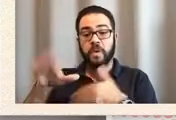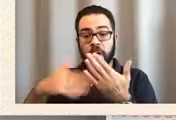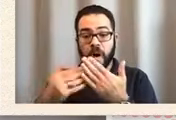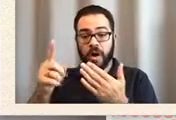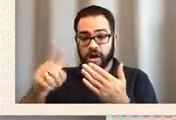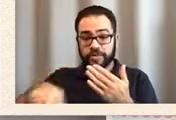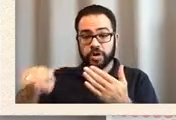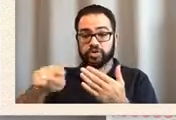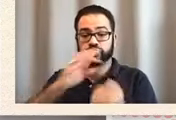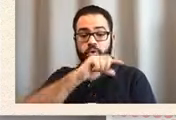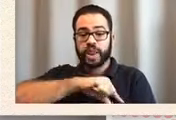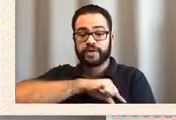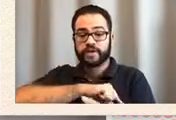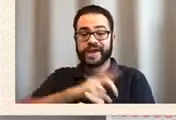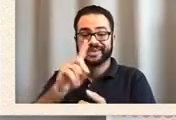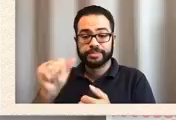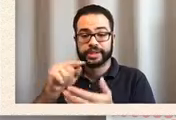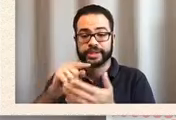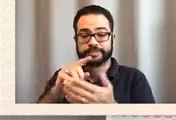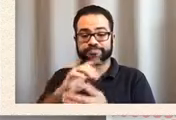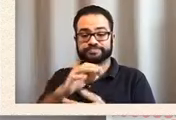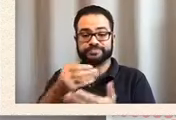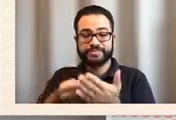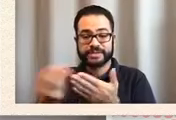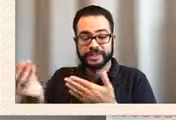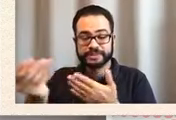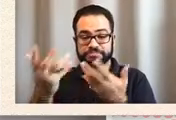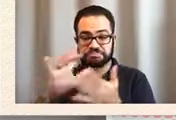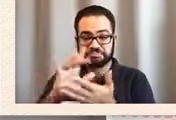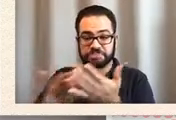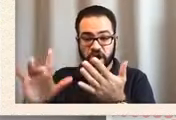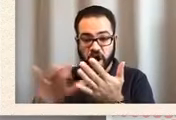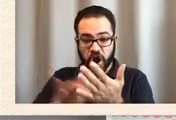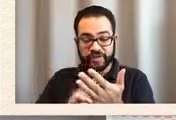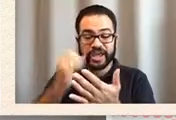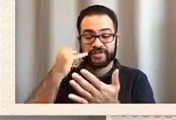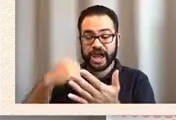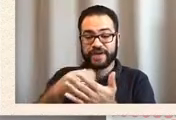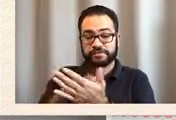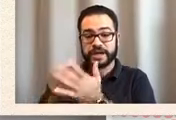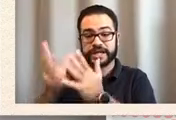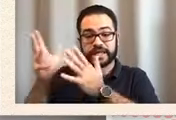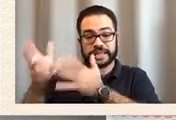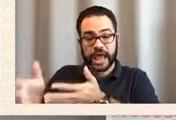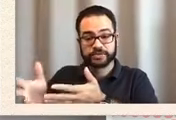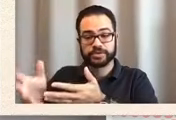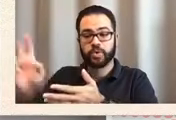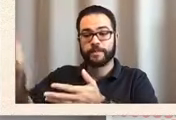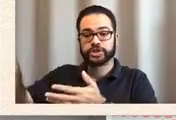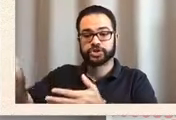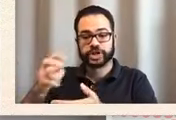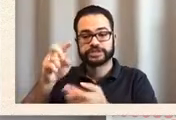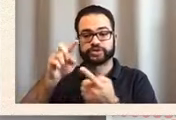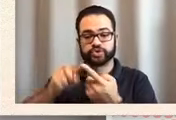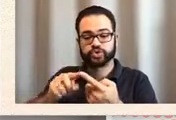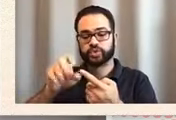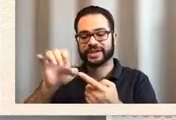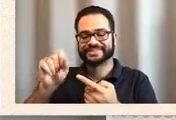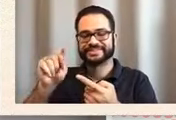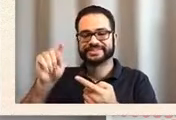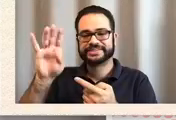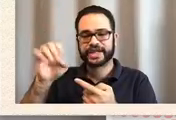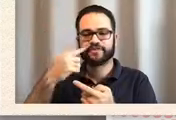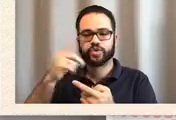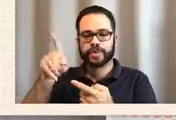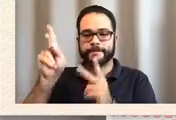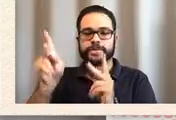expenses paid, if there's any funds left in the ABLE account, they would be passed on to the estate of the beneficiary, and